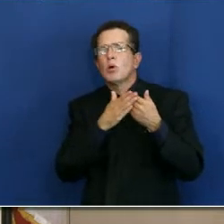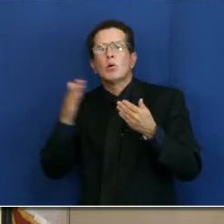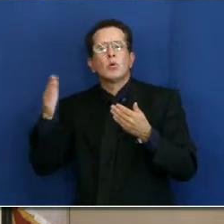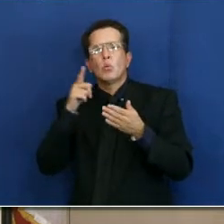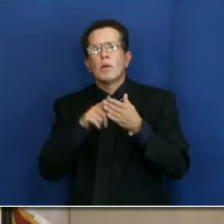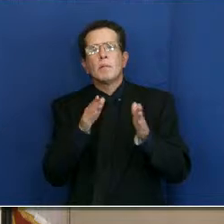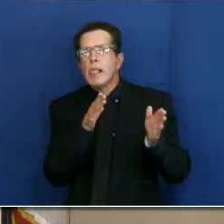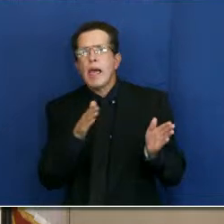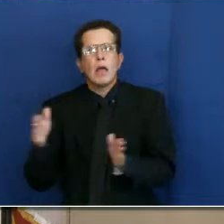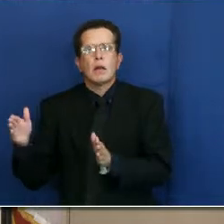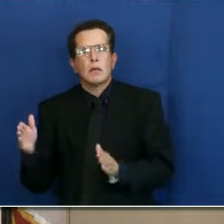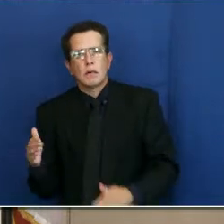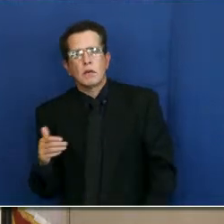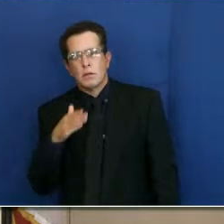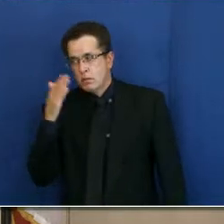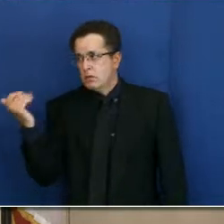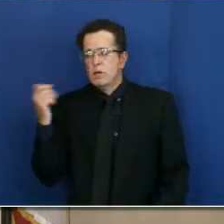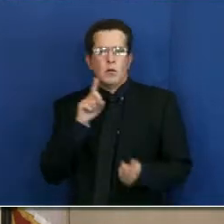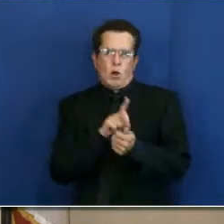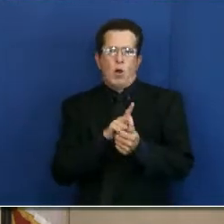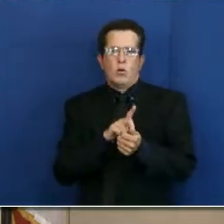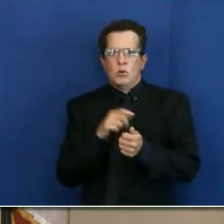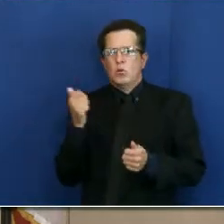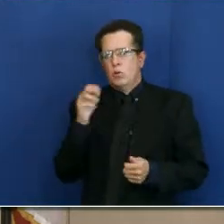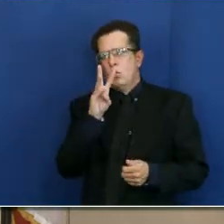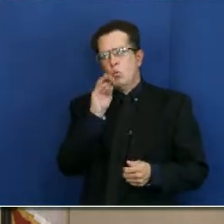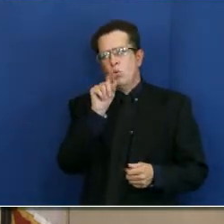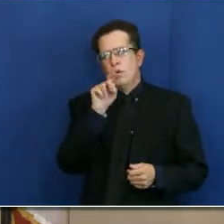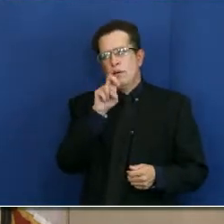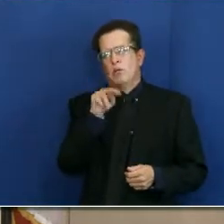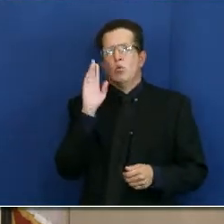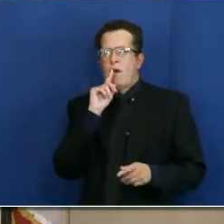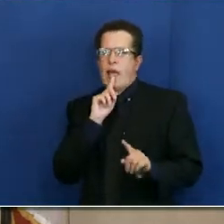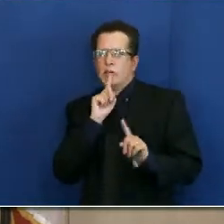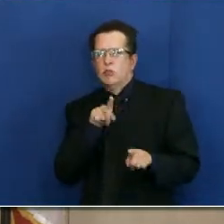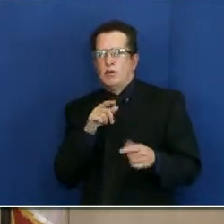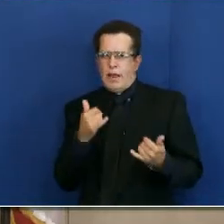outbreaks? Okay, Dr. Wooten's going to come up and respond.